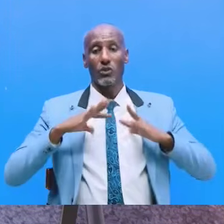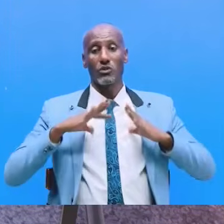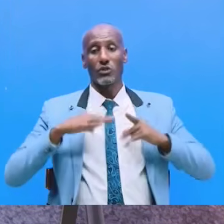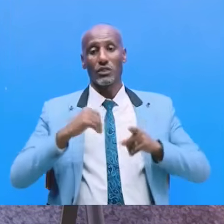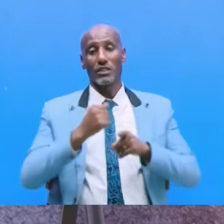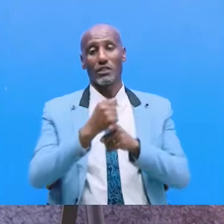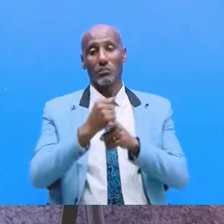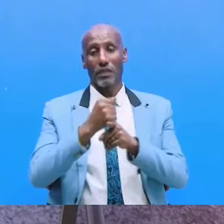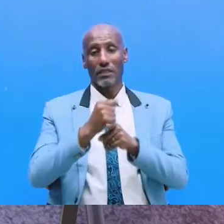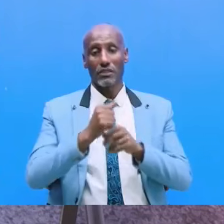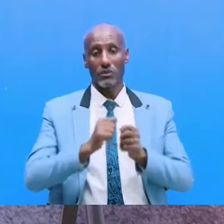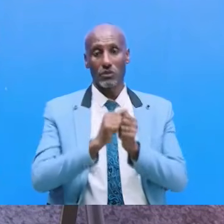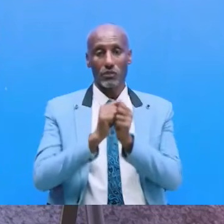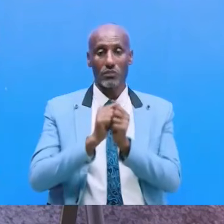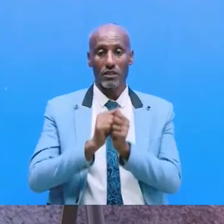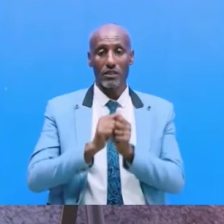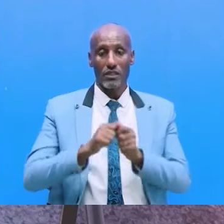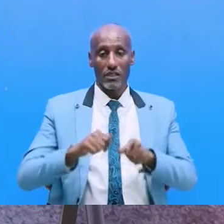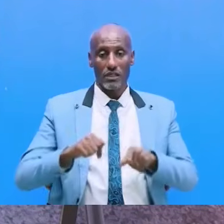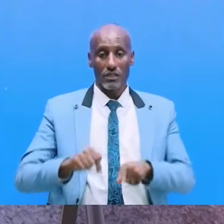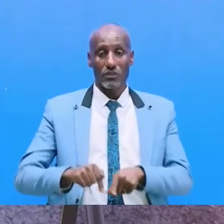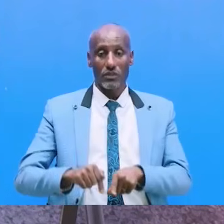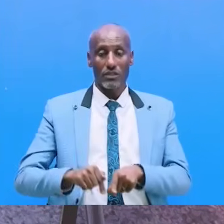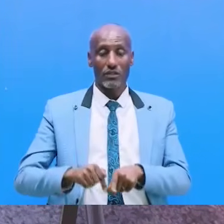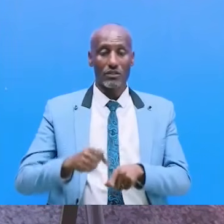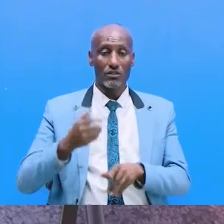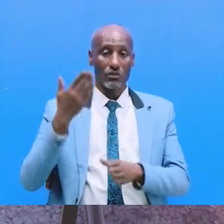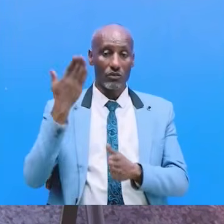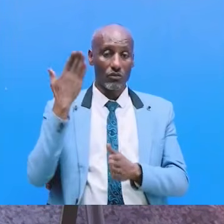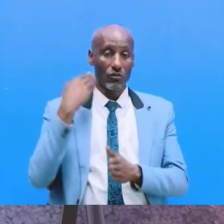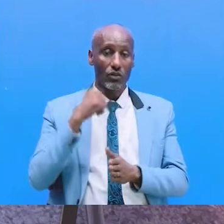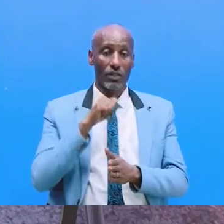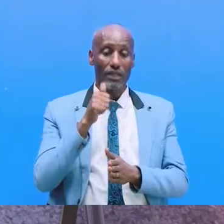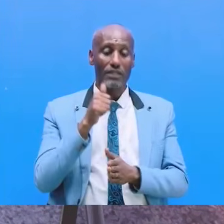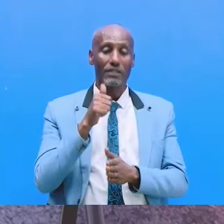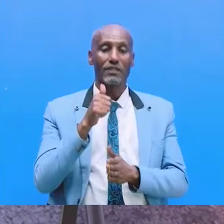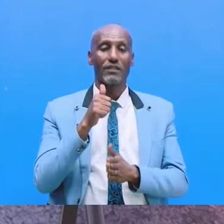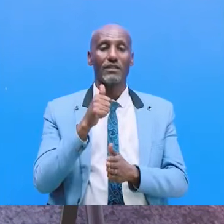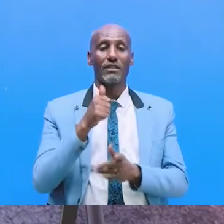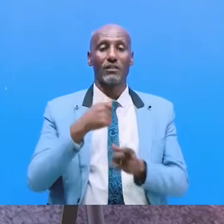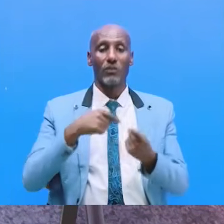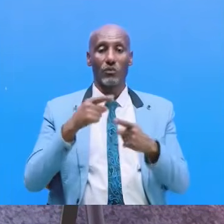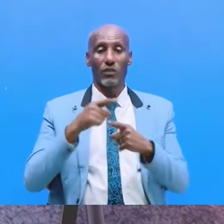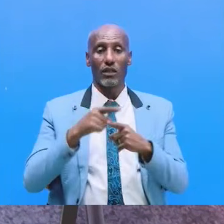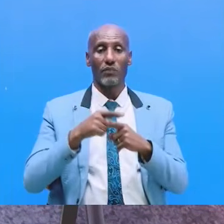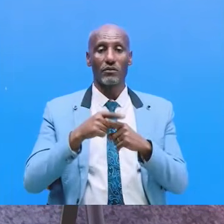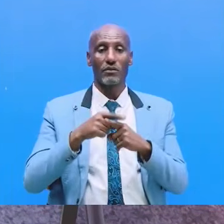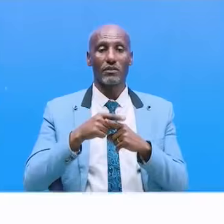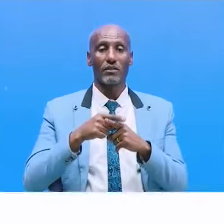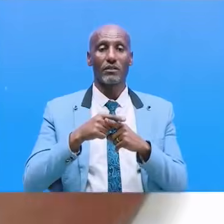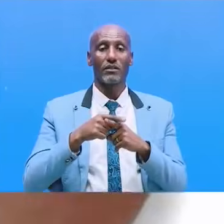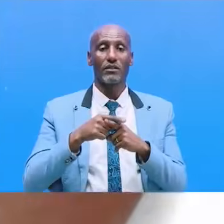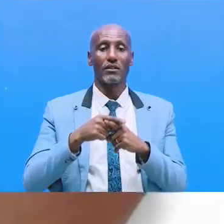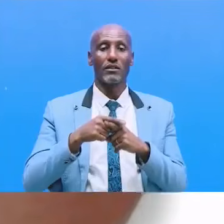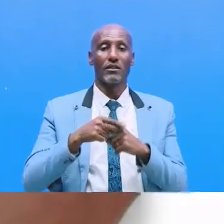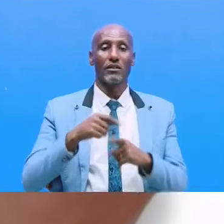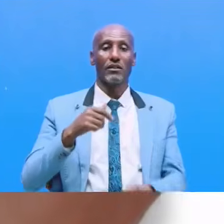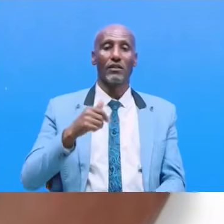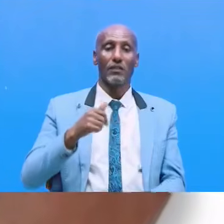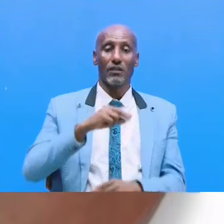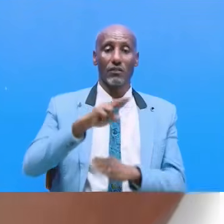me the lesson. So students, don't forget special condition even when we come to, like I just mentioned, like